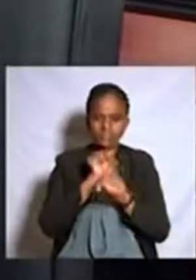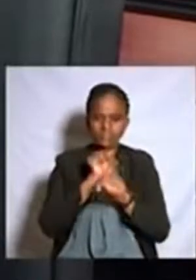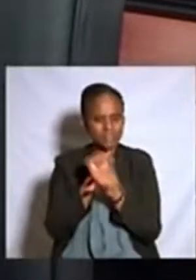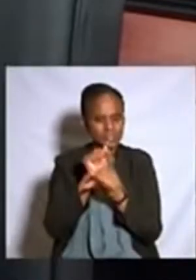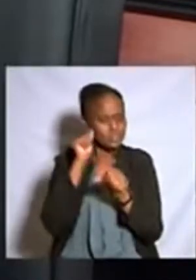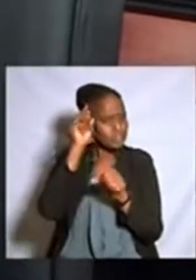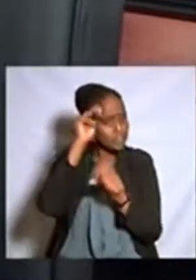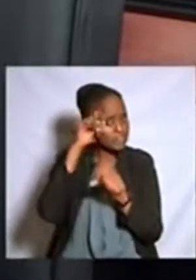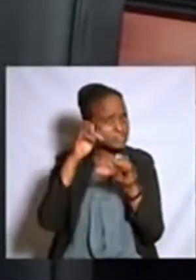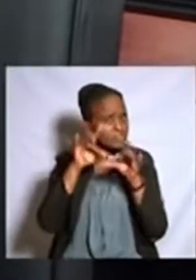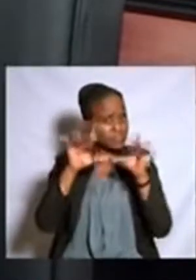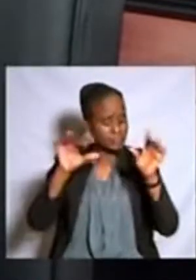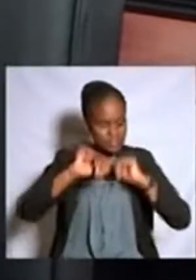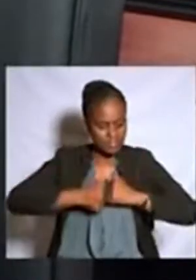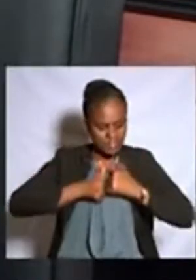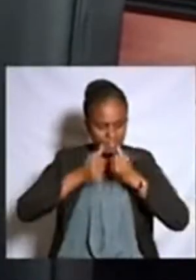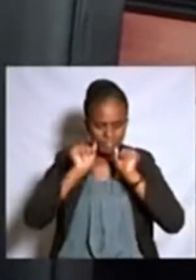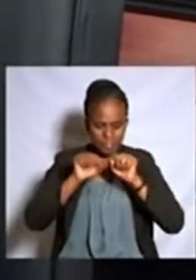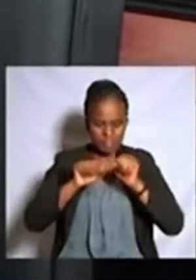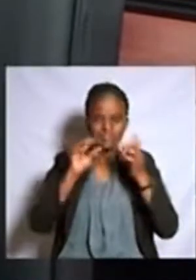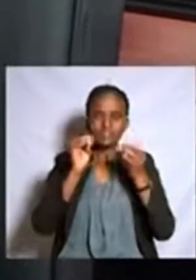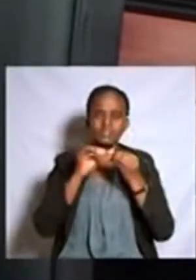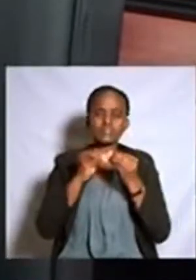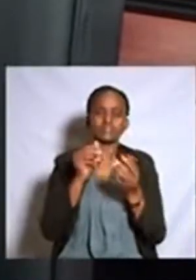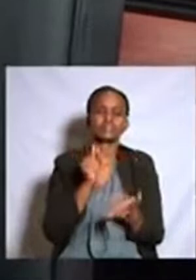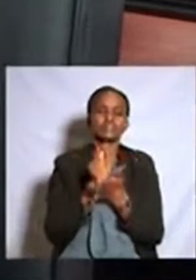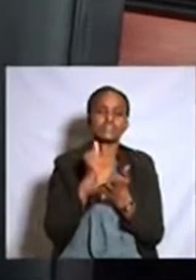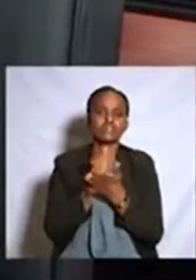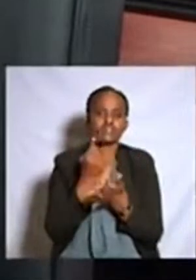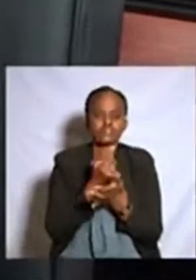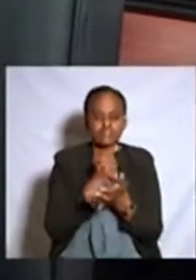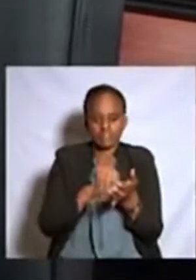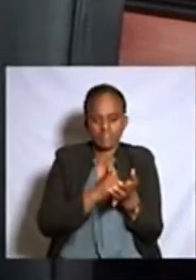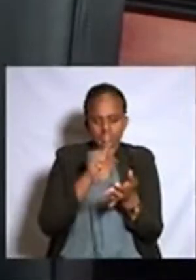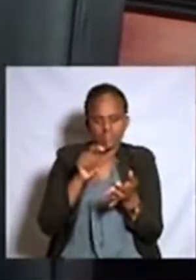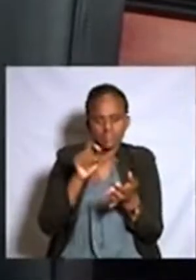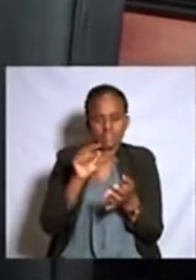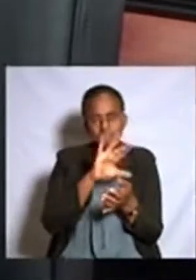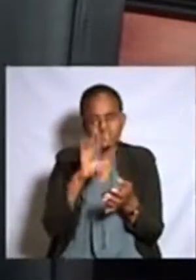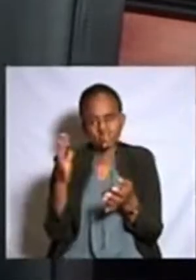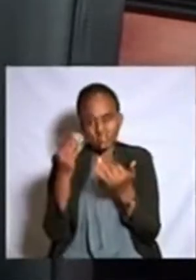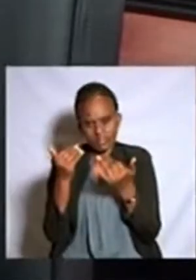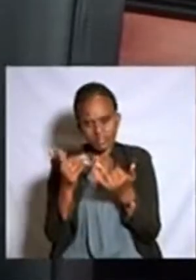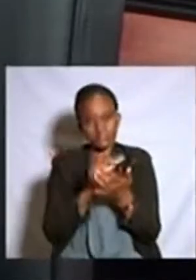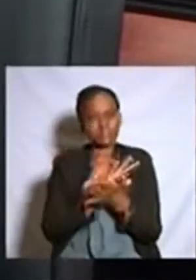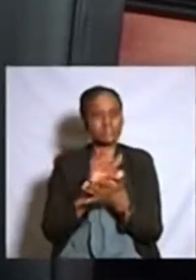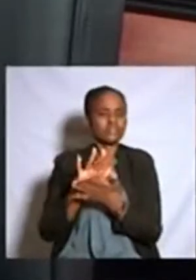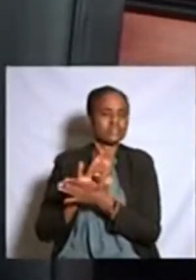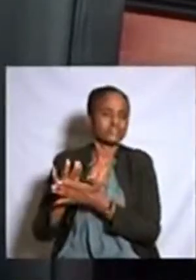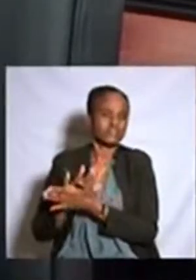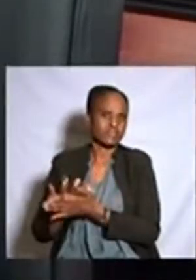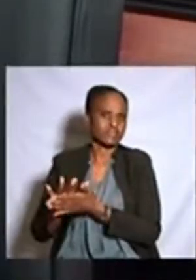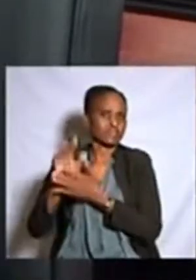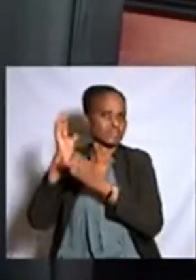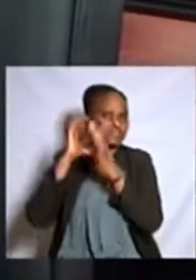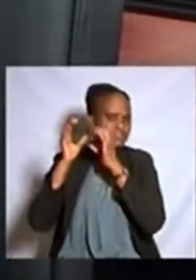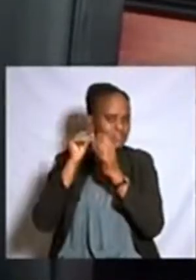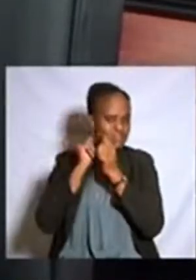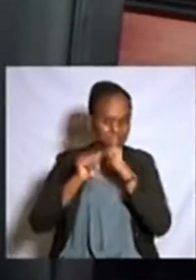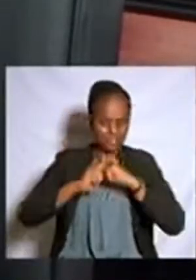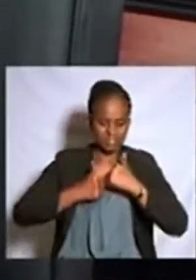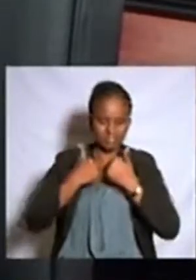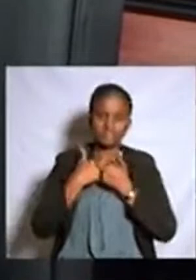the Ministry of Lands, we've been able to get a lot of assistance. It's just that we needed to go back now and clear this backlog which we